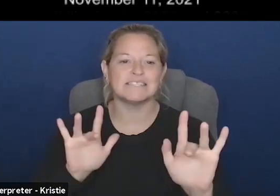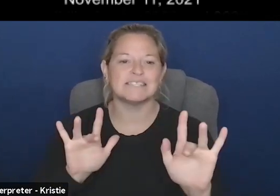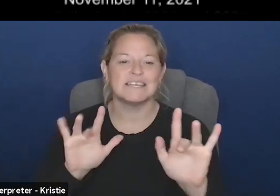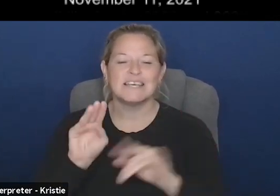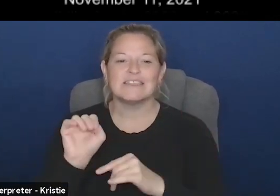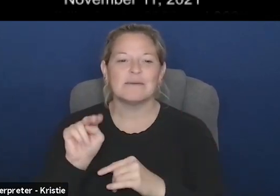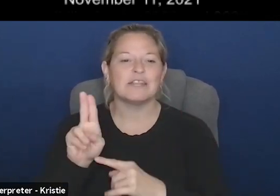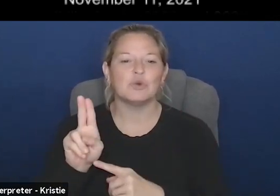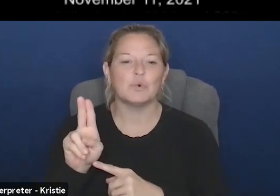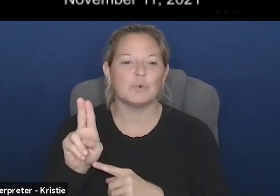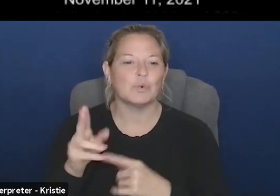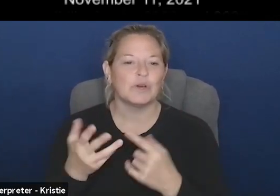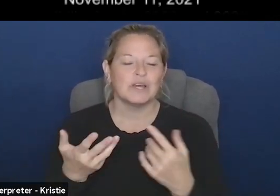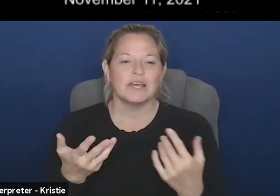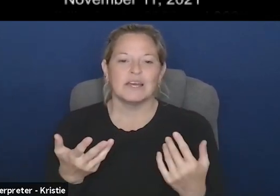is